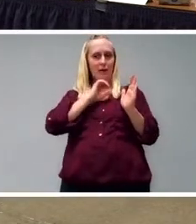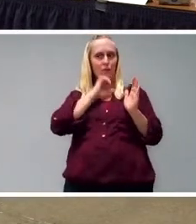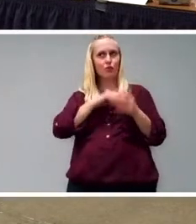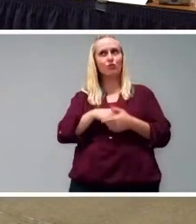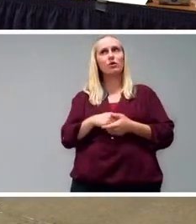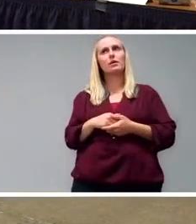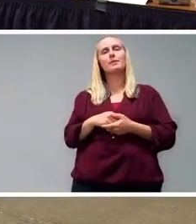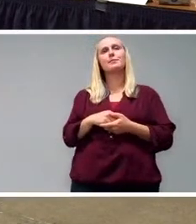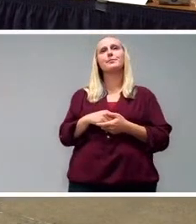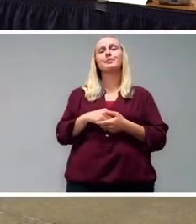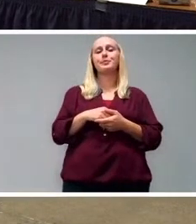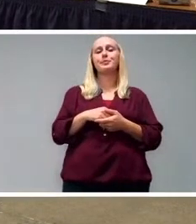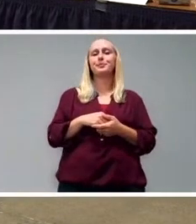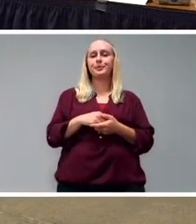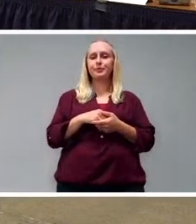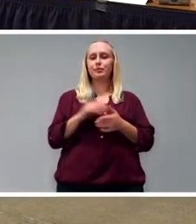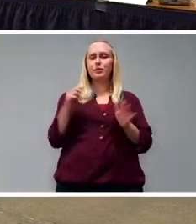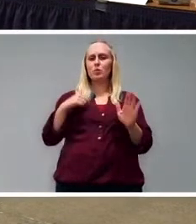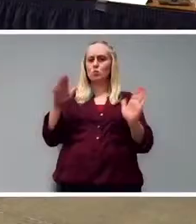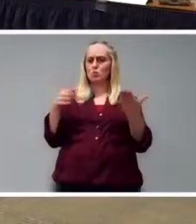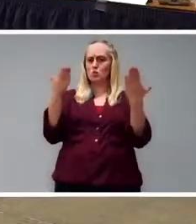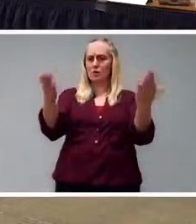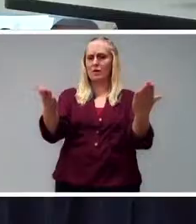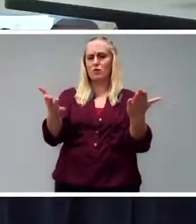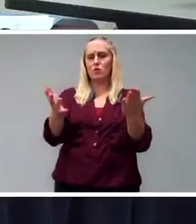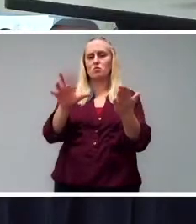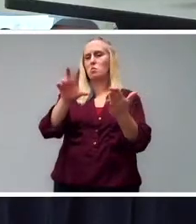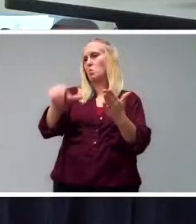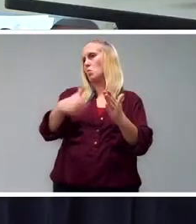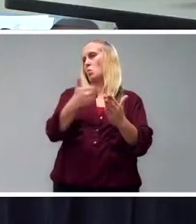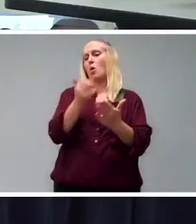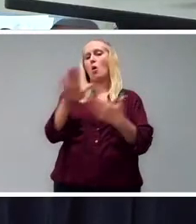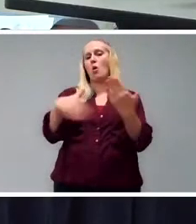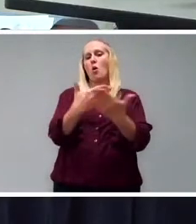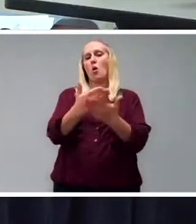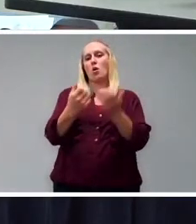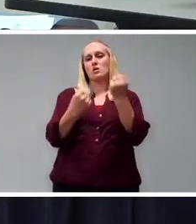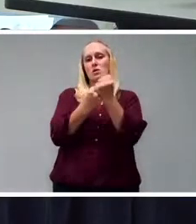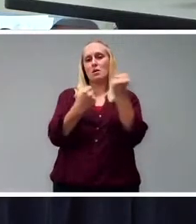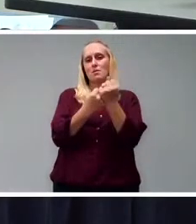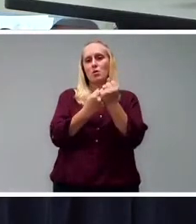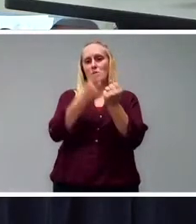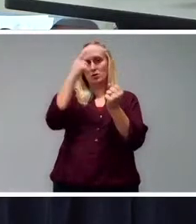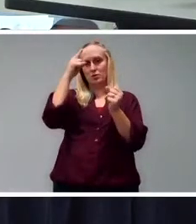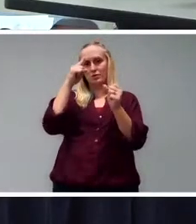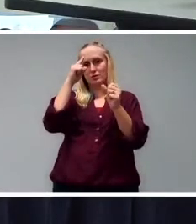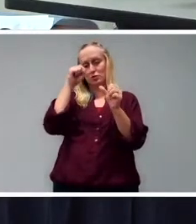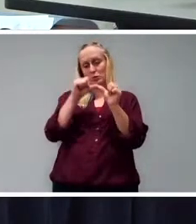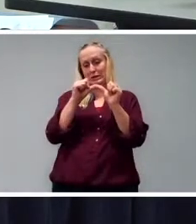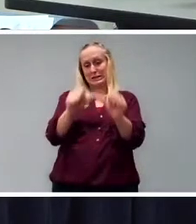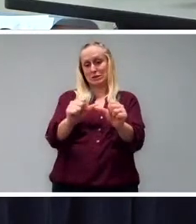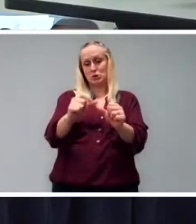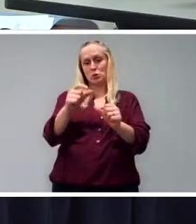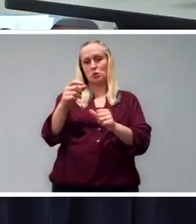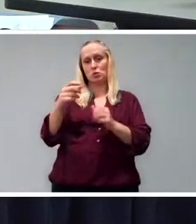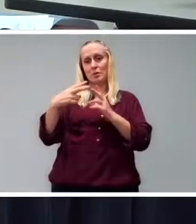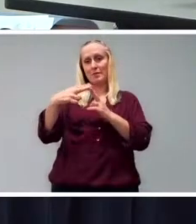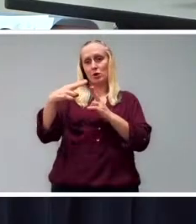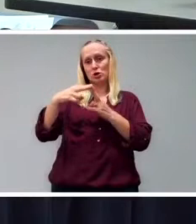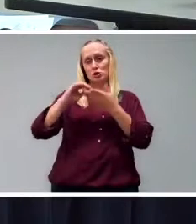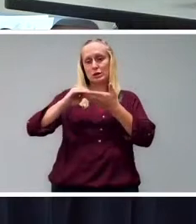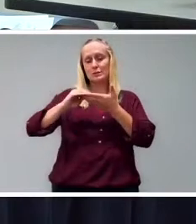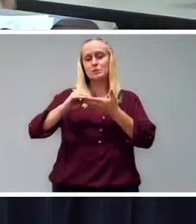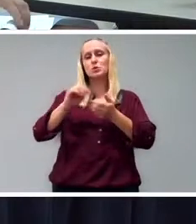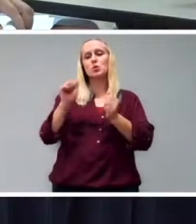you, all the support that we can to continue building those partnerships with our students and with our business partners.